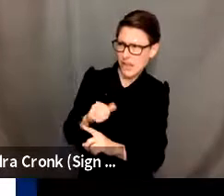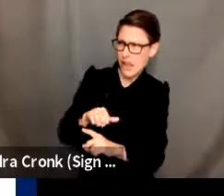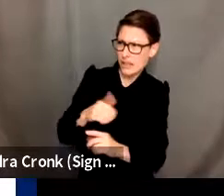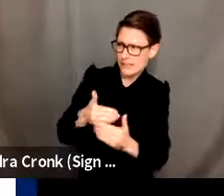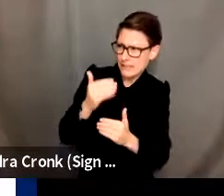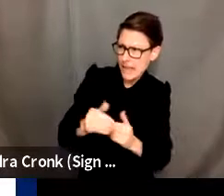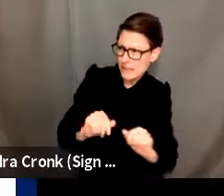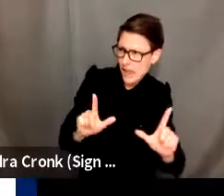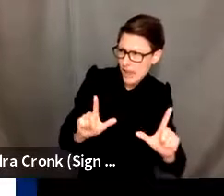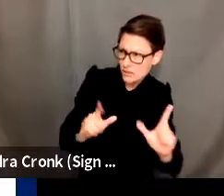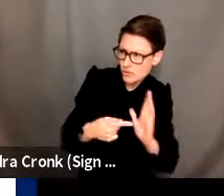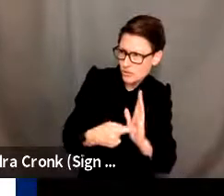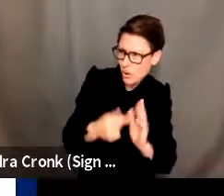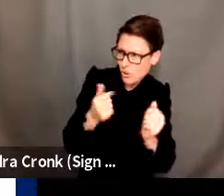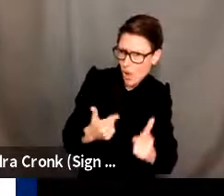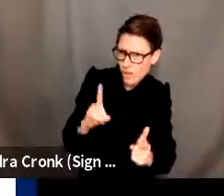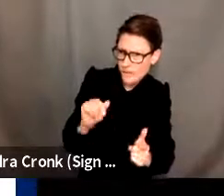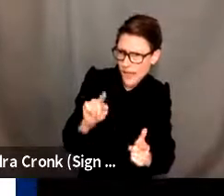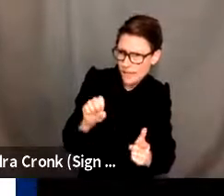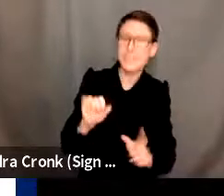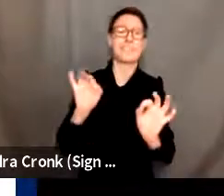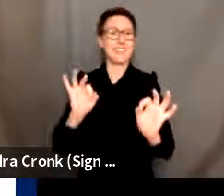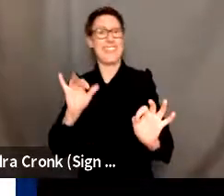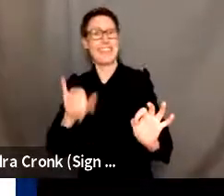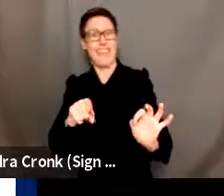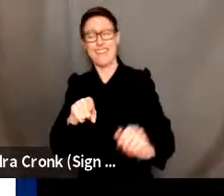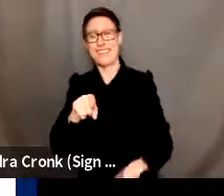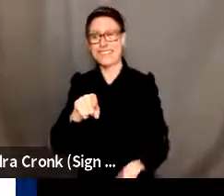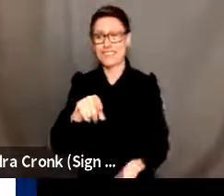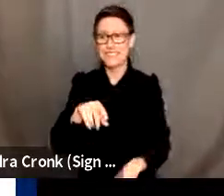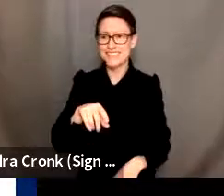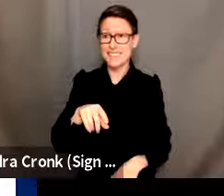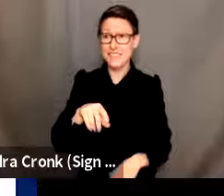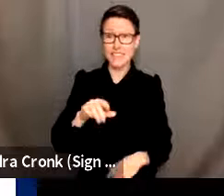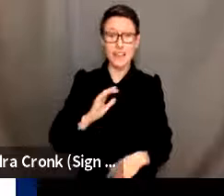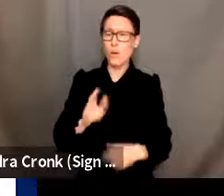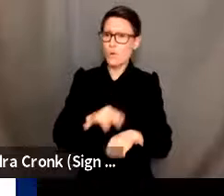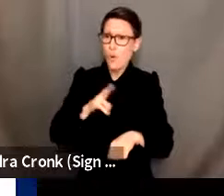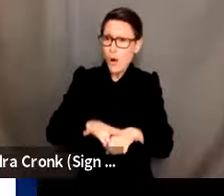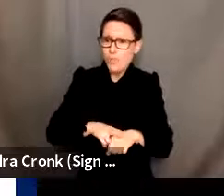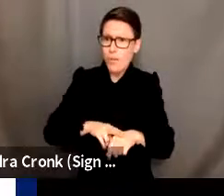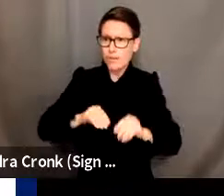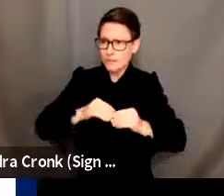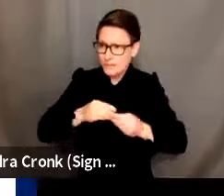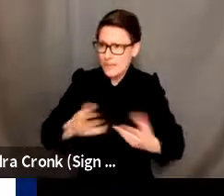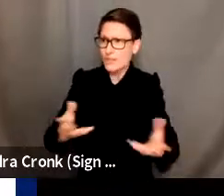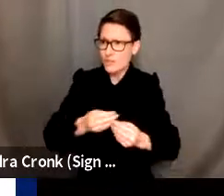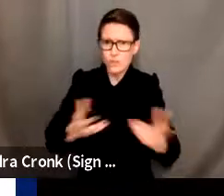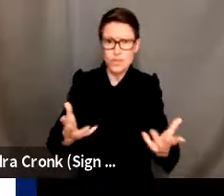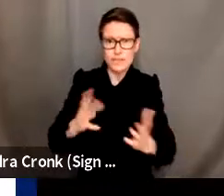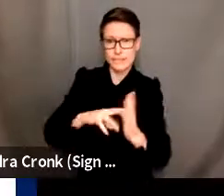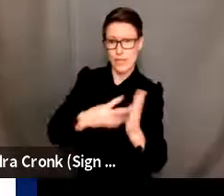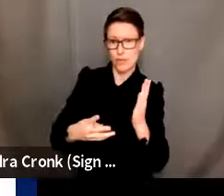next slide, I think it shows all your dates. There you go. Yeah, that's our normal distribution schedule, which is the second and